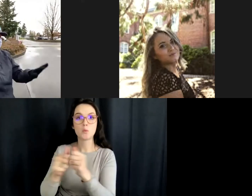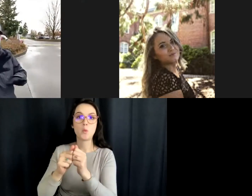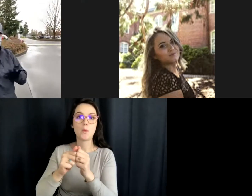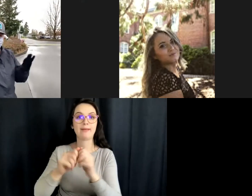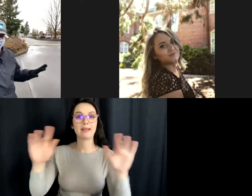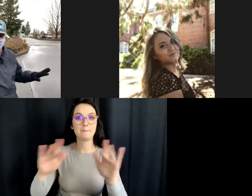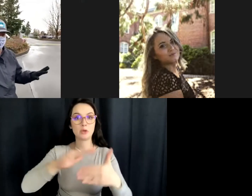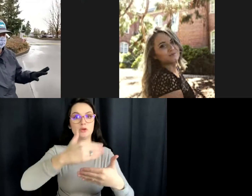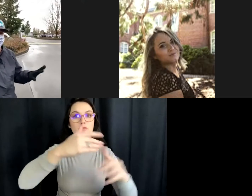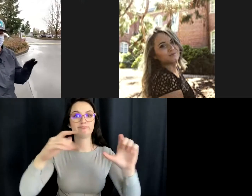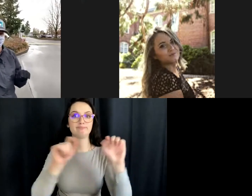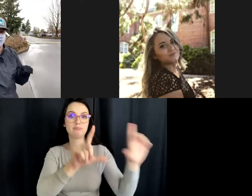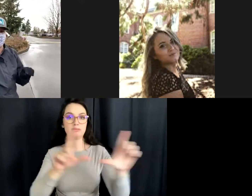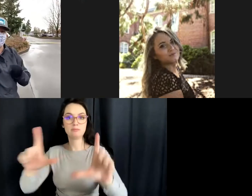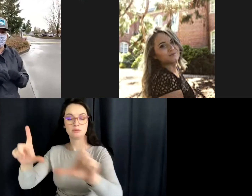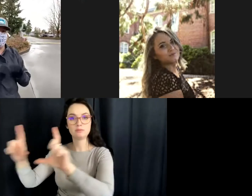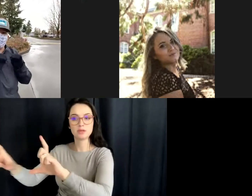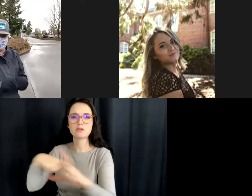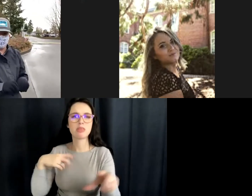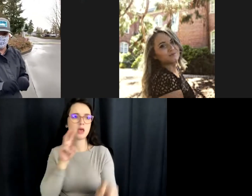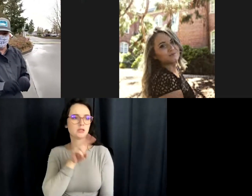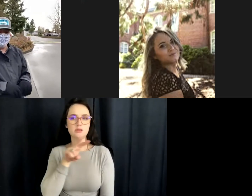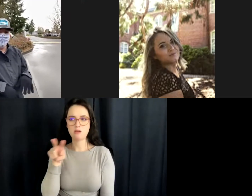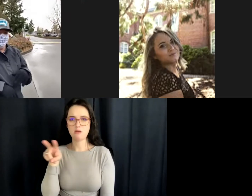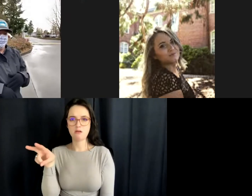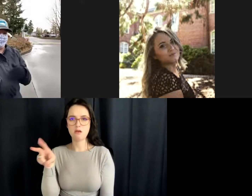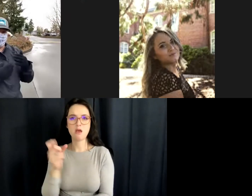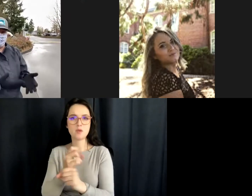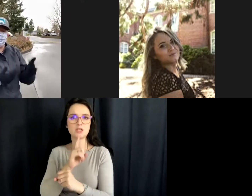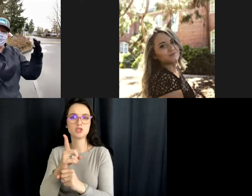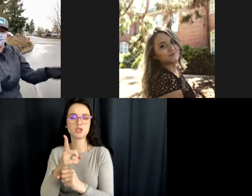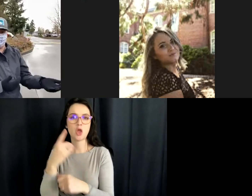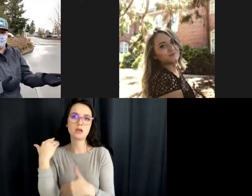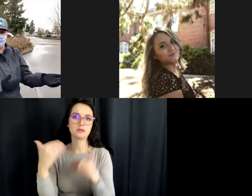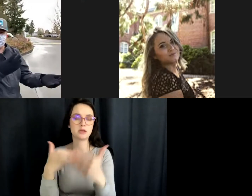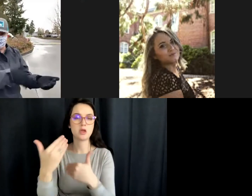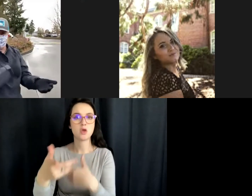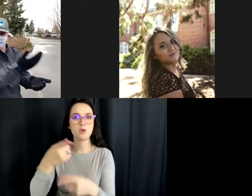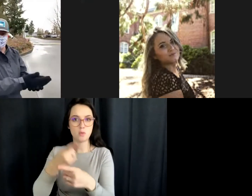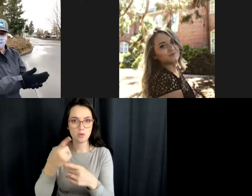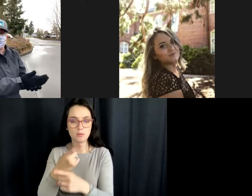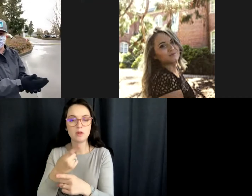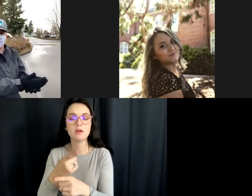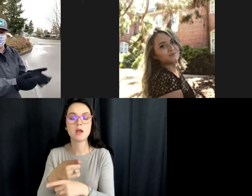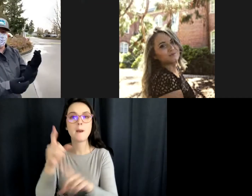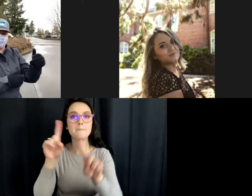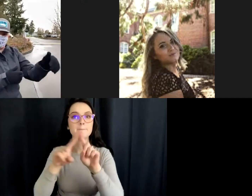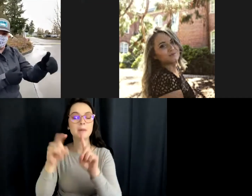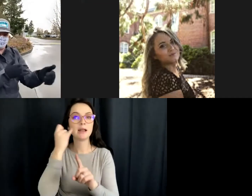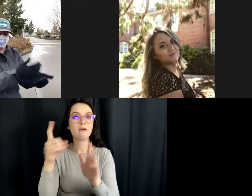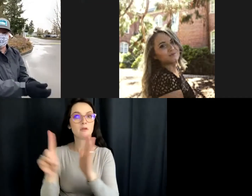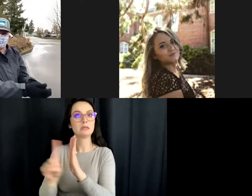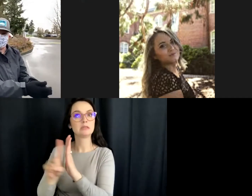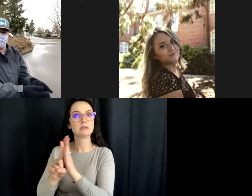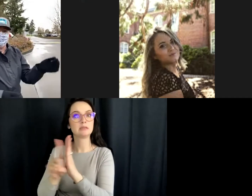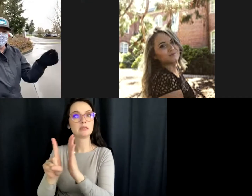the city grows, we can meet future demand. Right. It's all those things. So that's a great question. Redundancy means you've got backups, right?